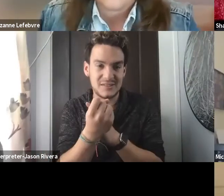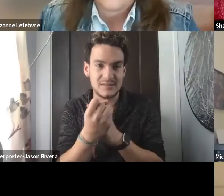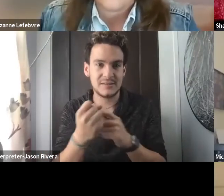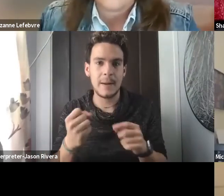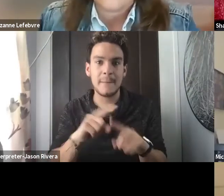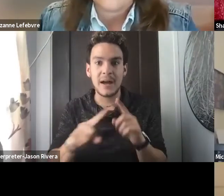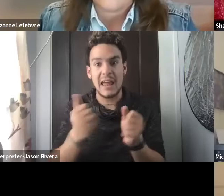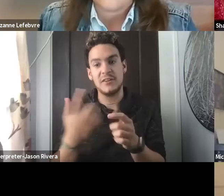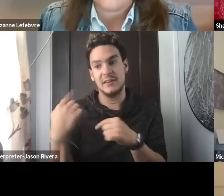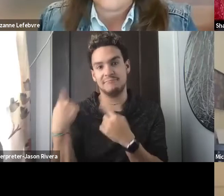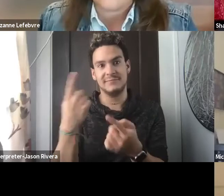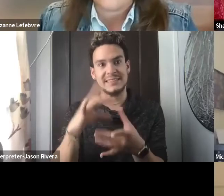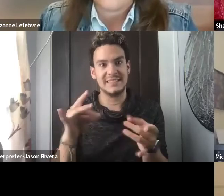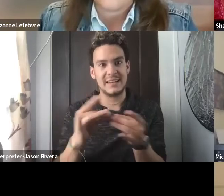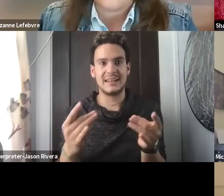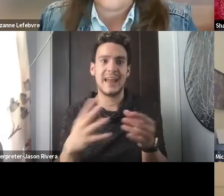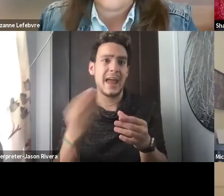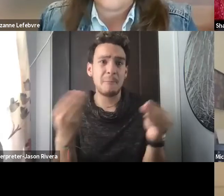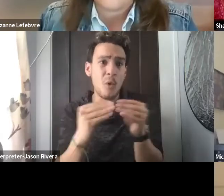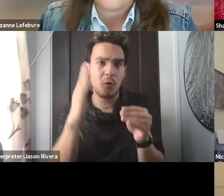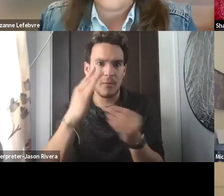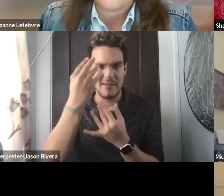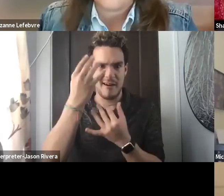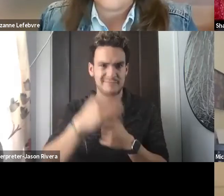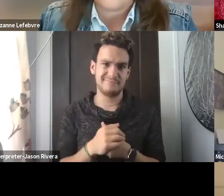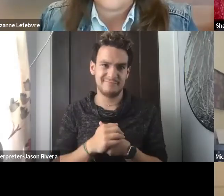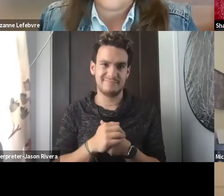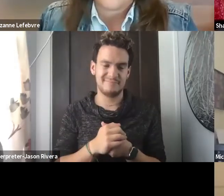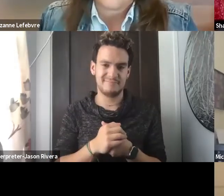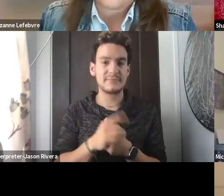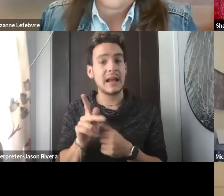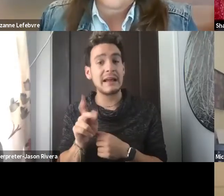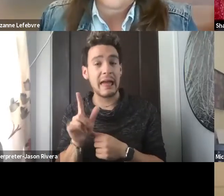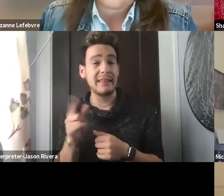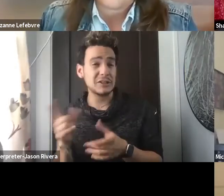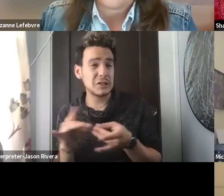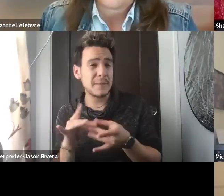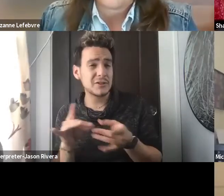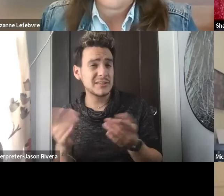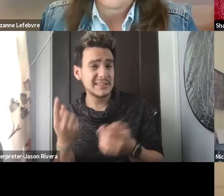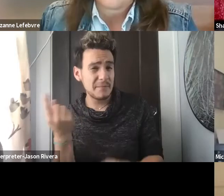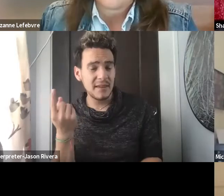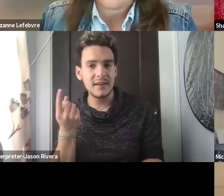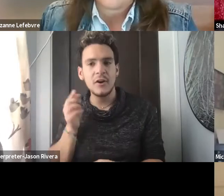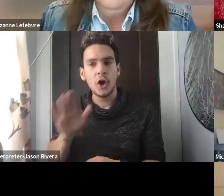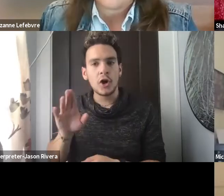are going to be considered. And playing on Kelly's comments from her